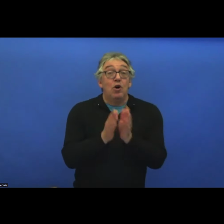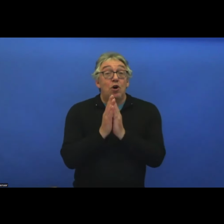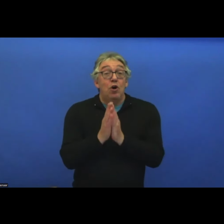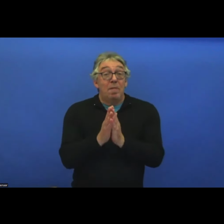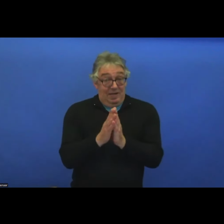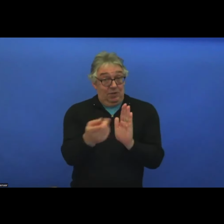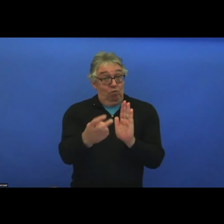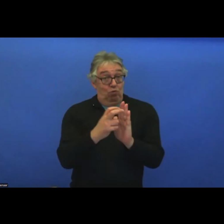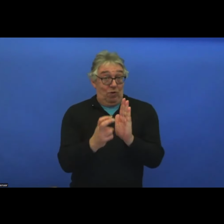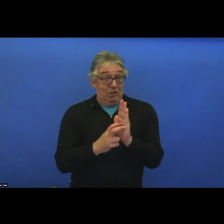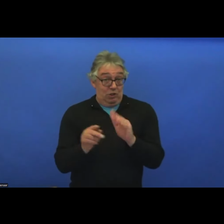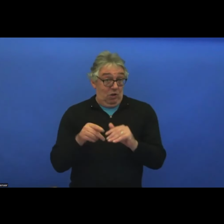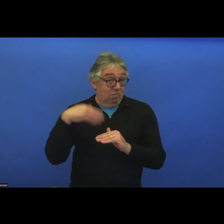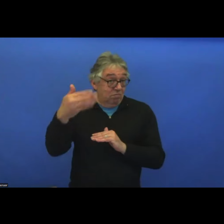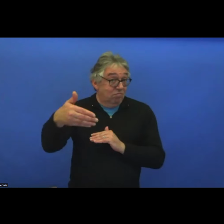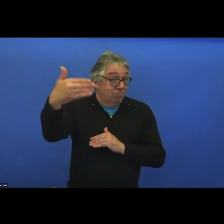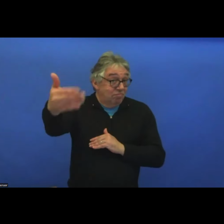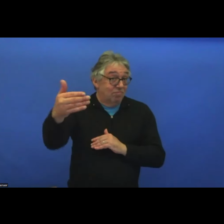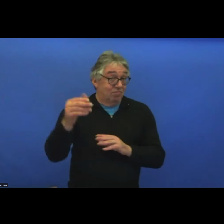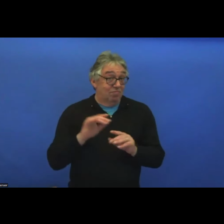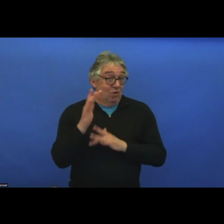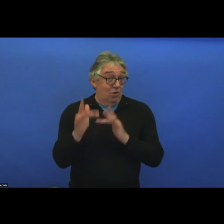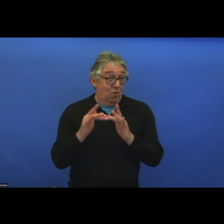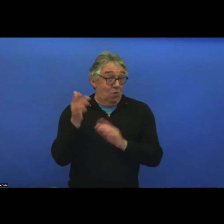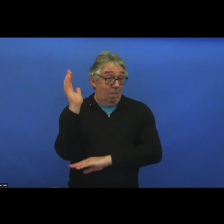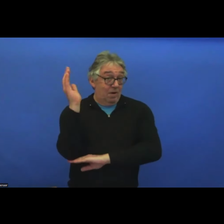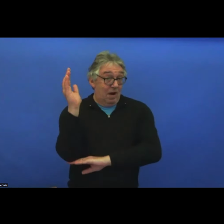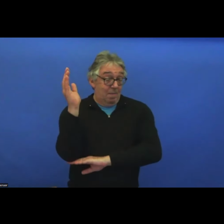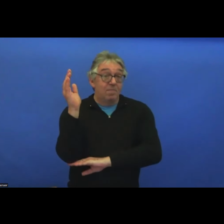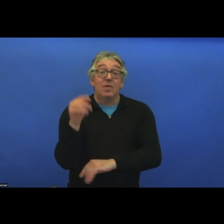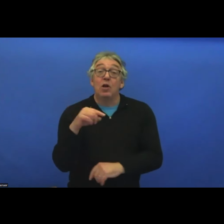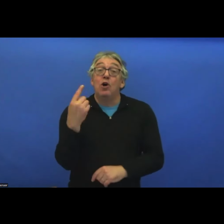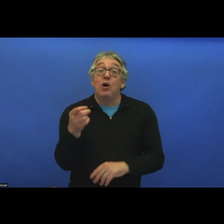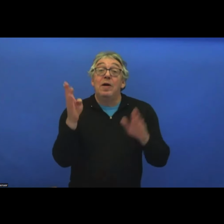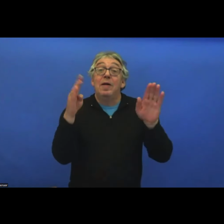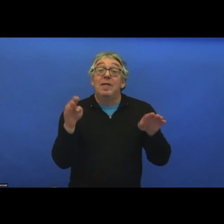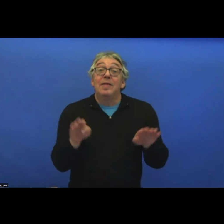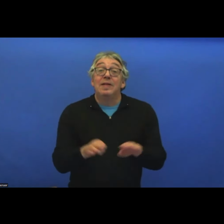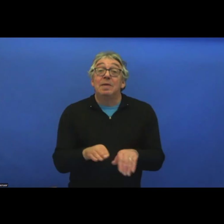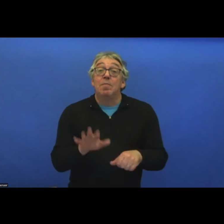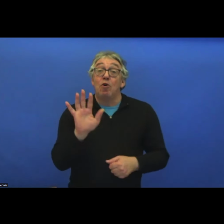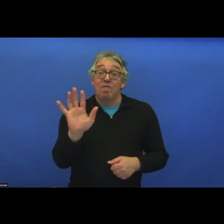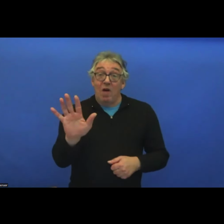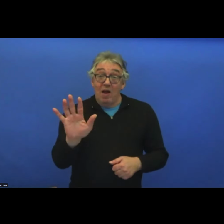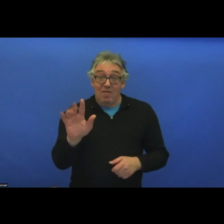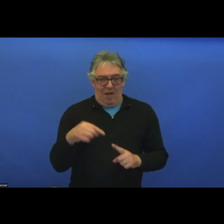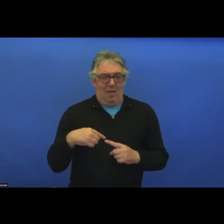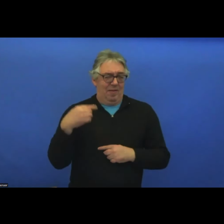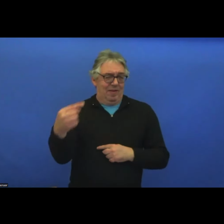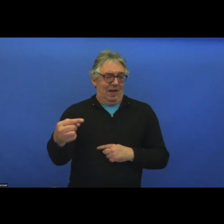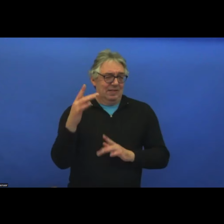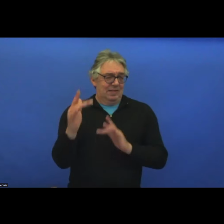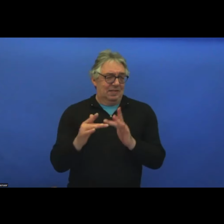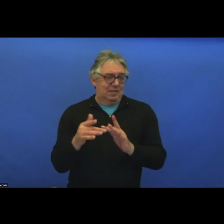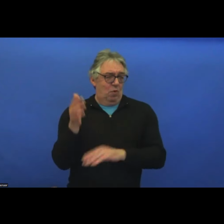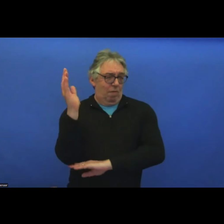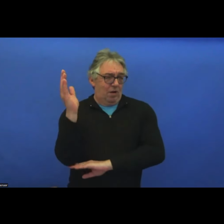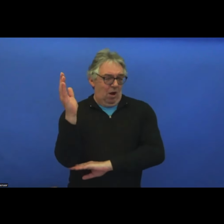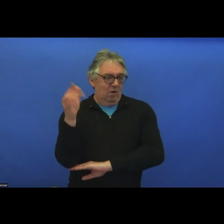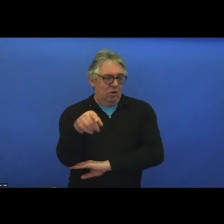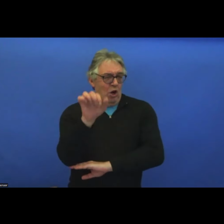webinars as well. And remember that on the 5th of December, we will have another opportunity as well to share questions